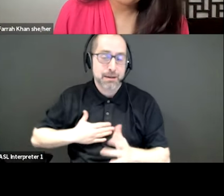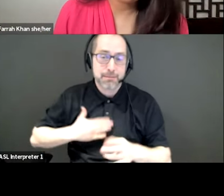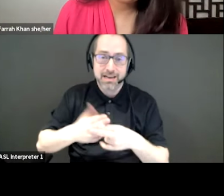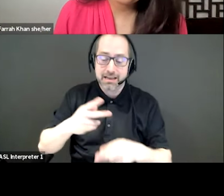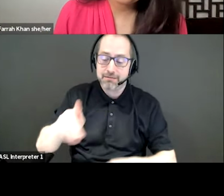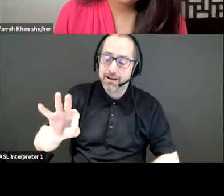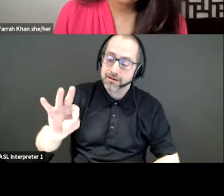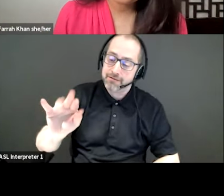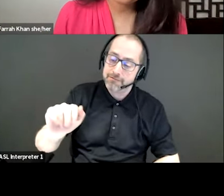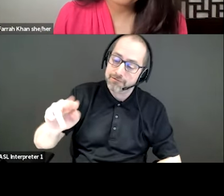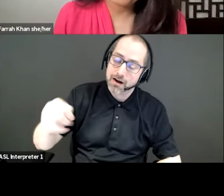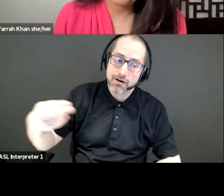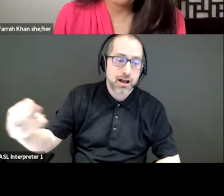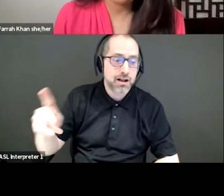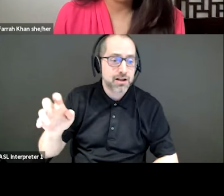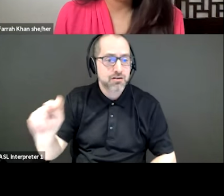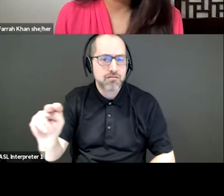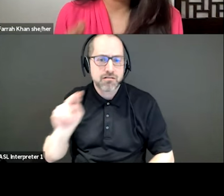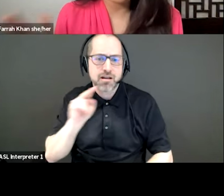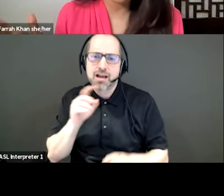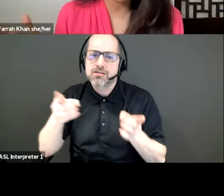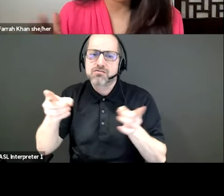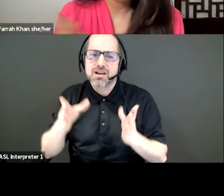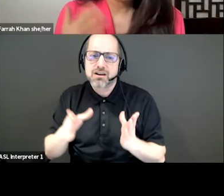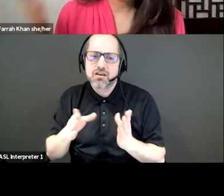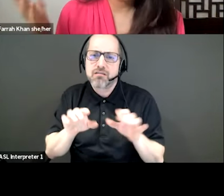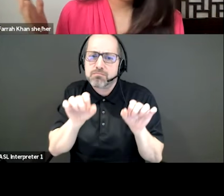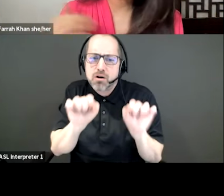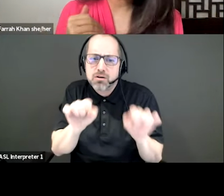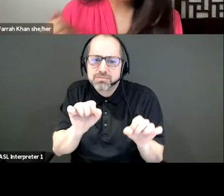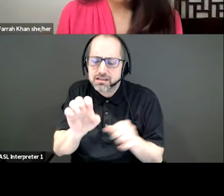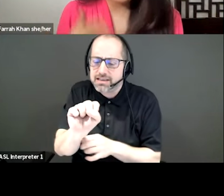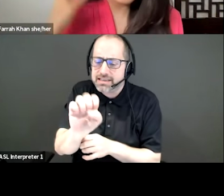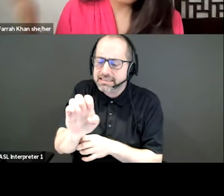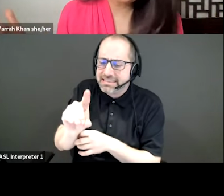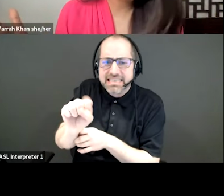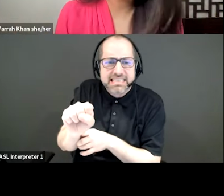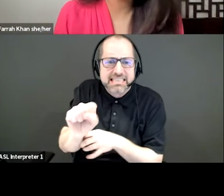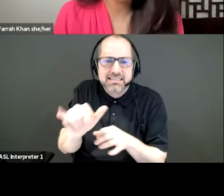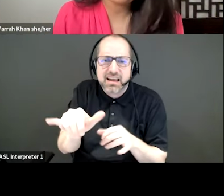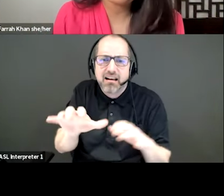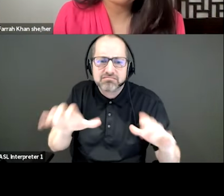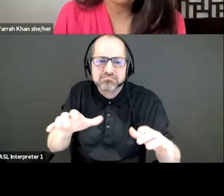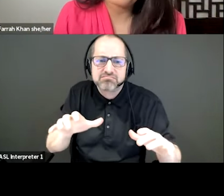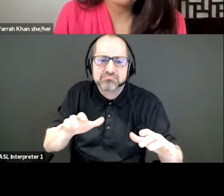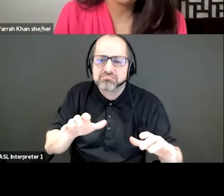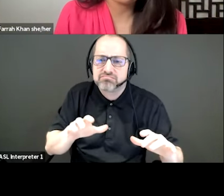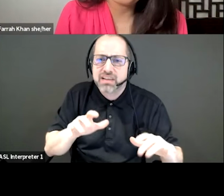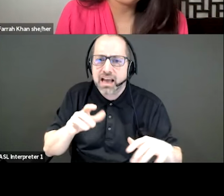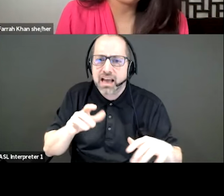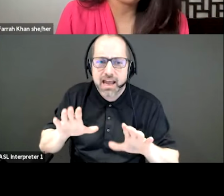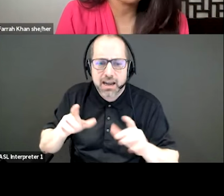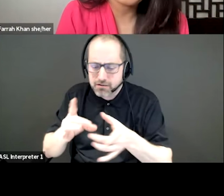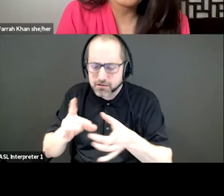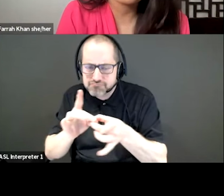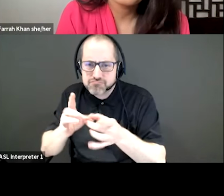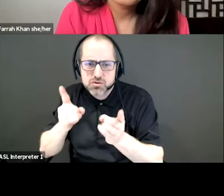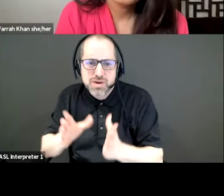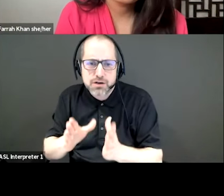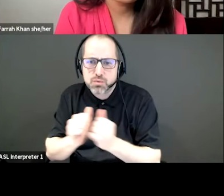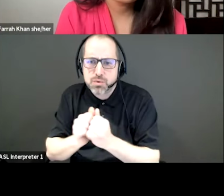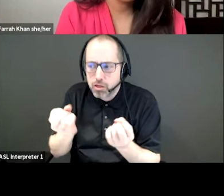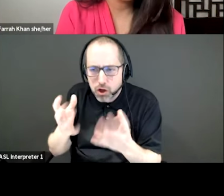of Possibility Seeds, and I am the director with lots of amazing folks here today around the work around Courage to